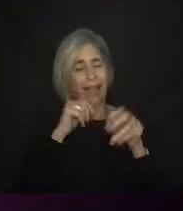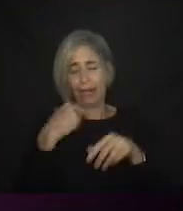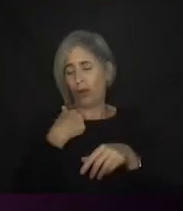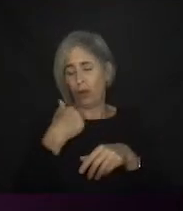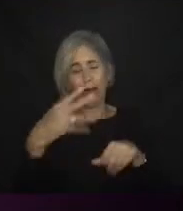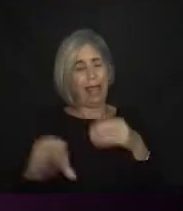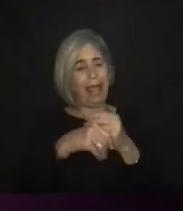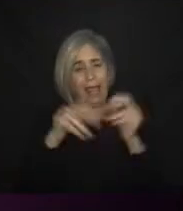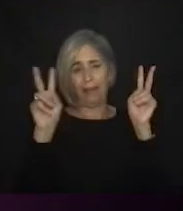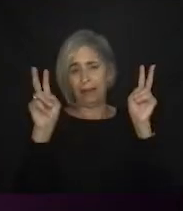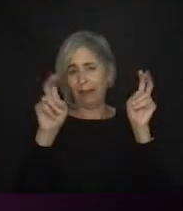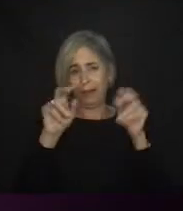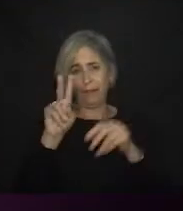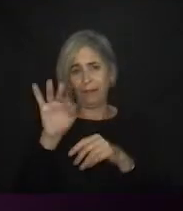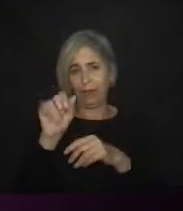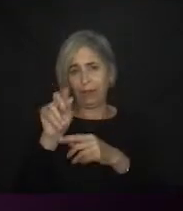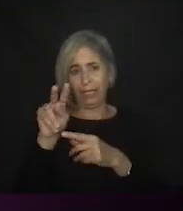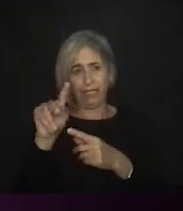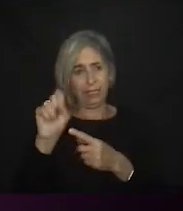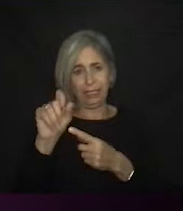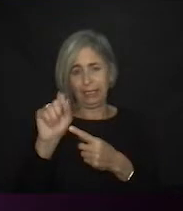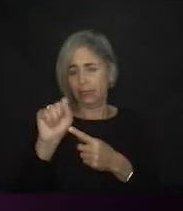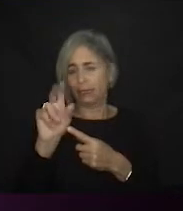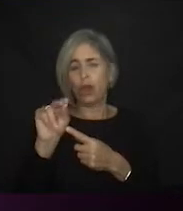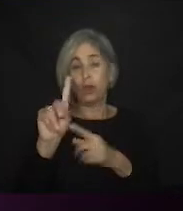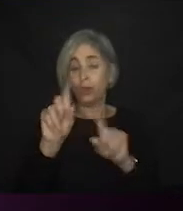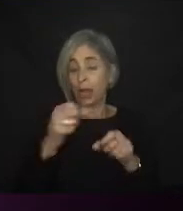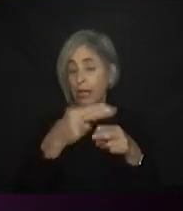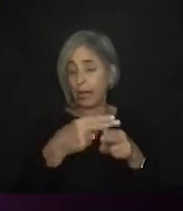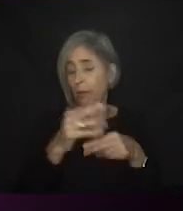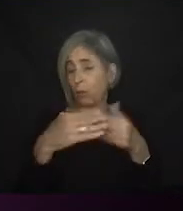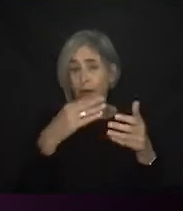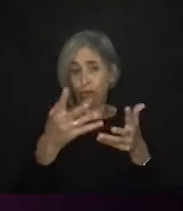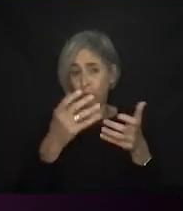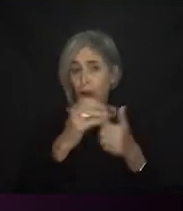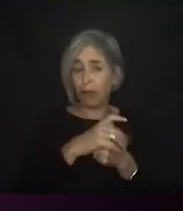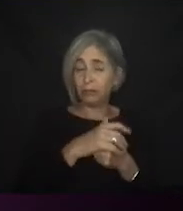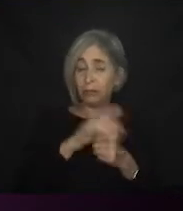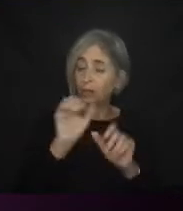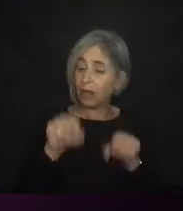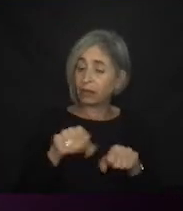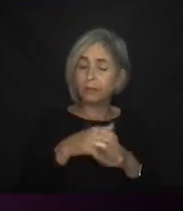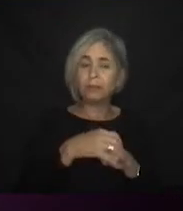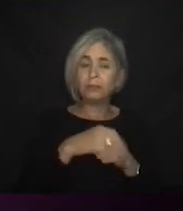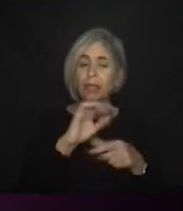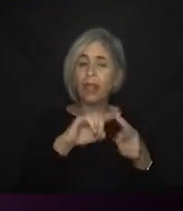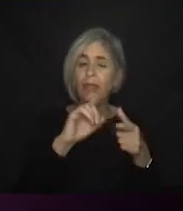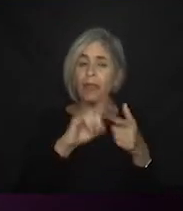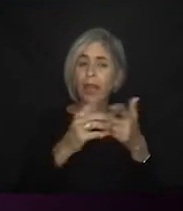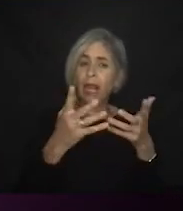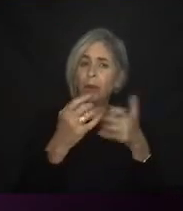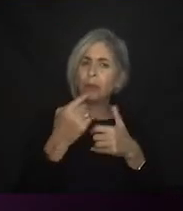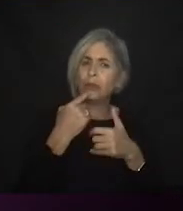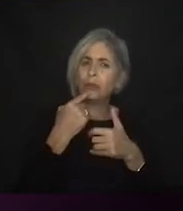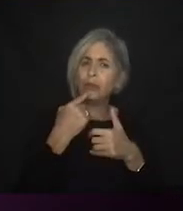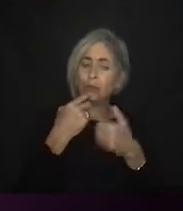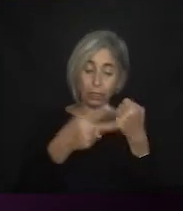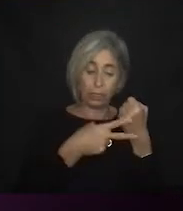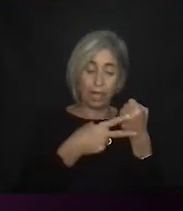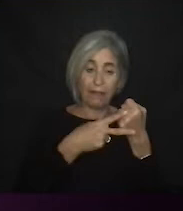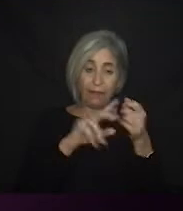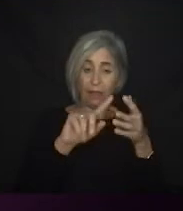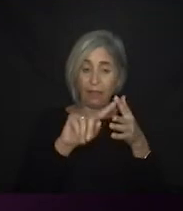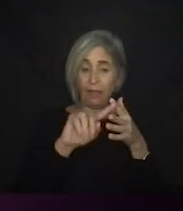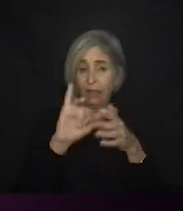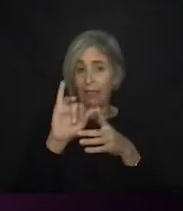don't, so I just did that for the example, but you can name them whatever you want. And then when I wanted to say the initial